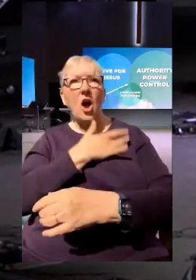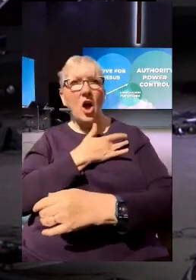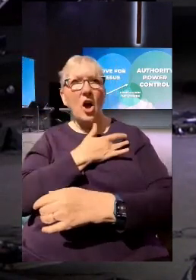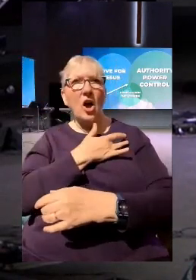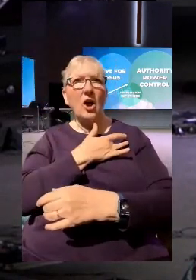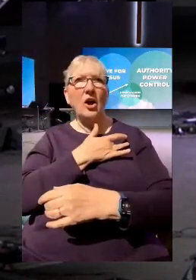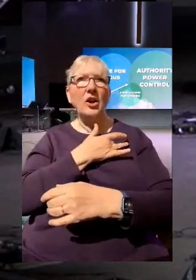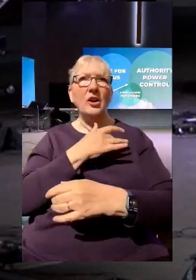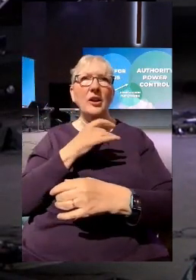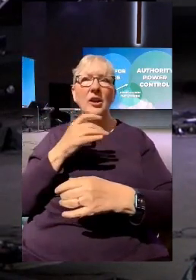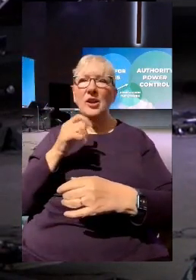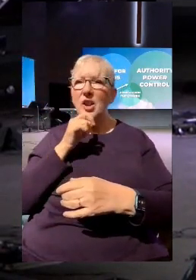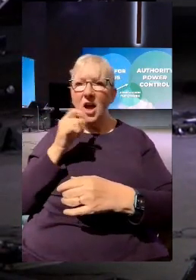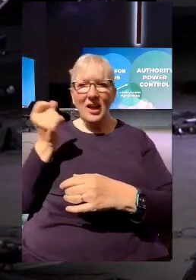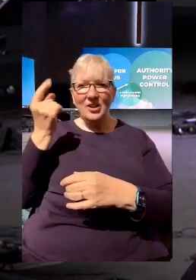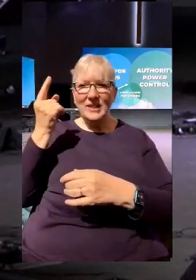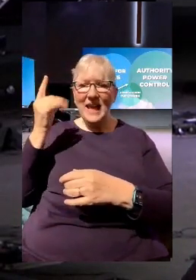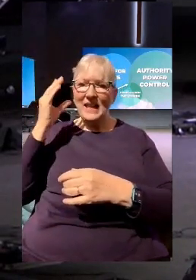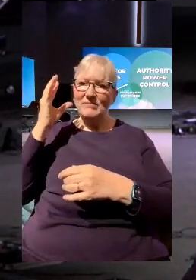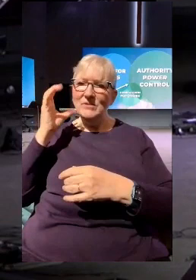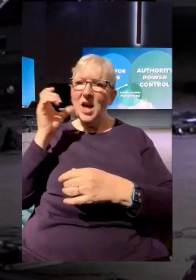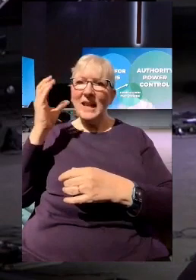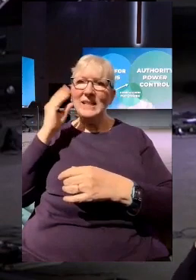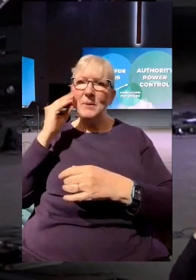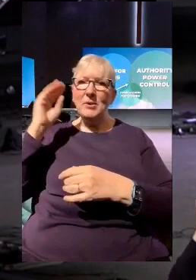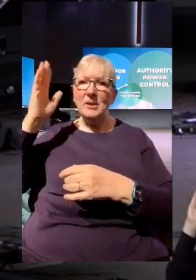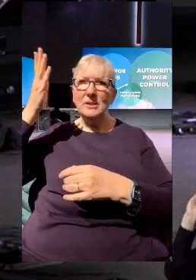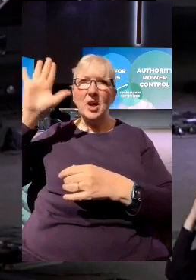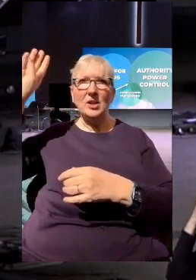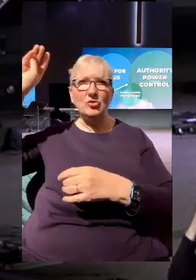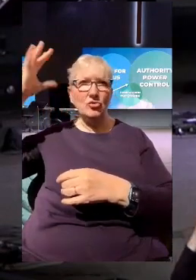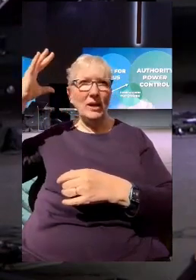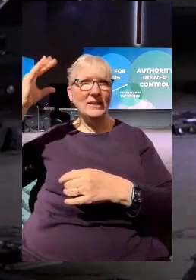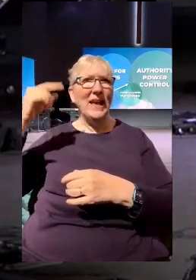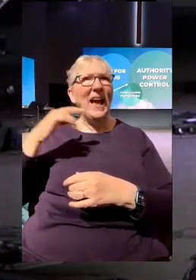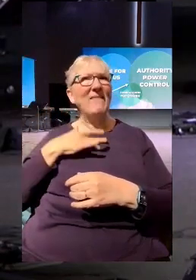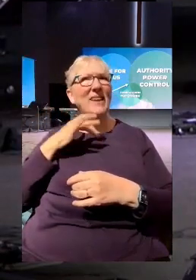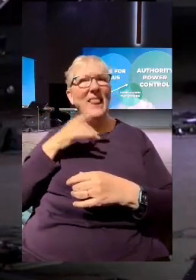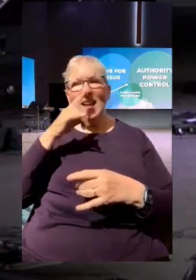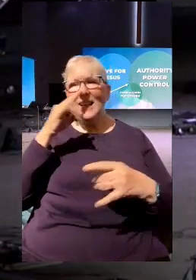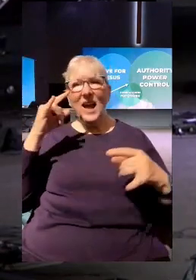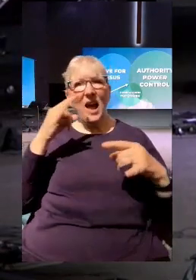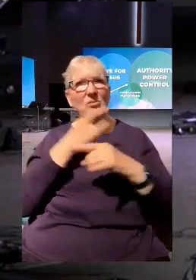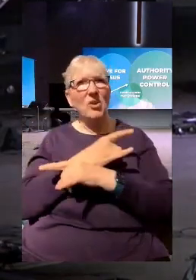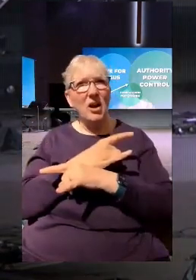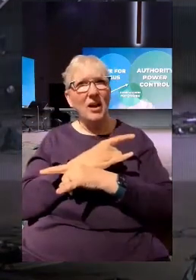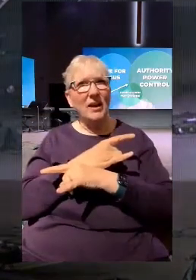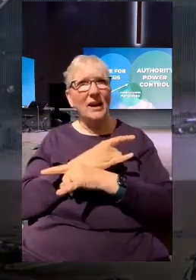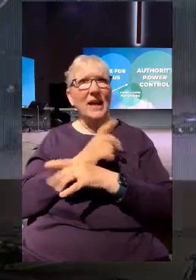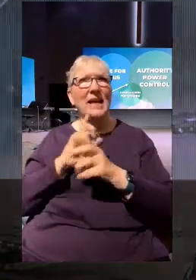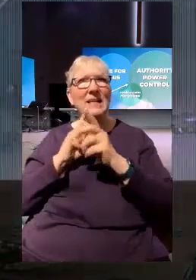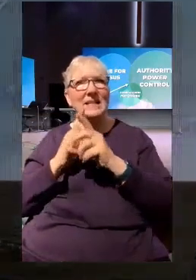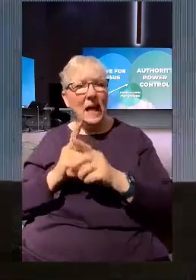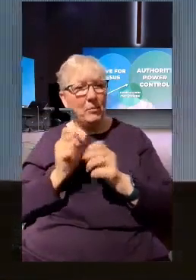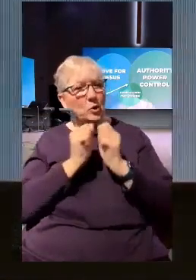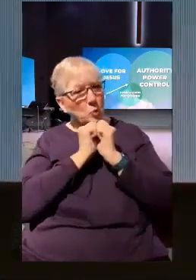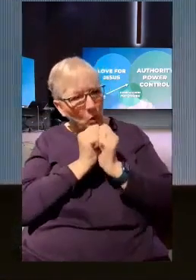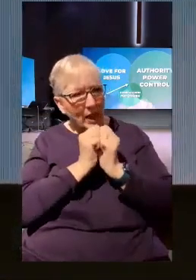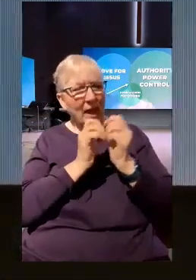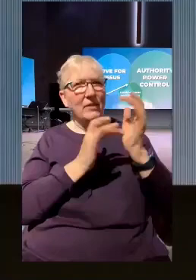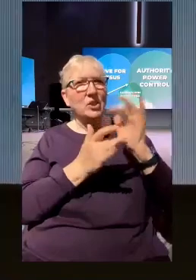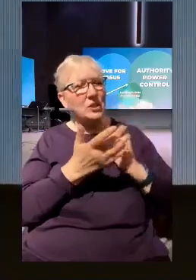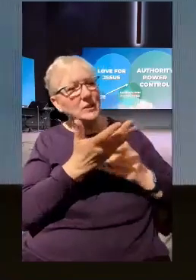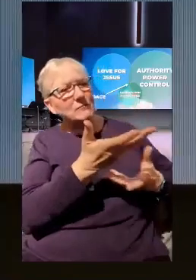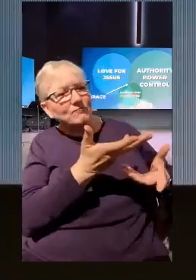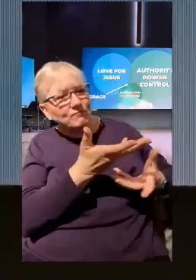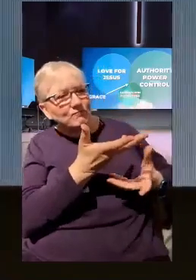grace. I think there's so much irony here. The disciples are walking and talking with Jesus, whom Paul tells us in